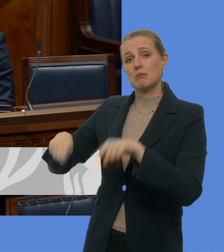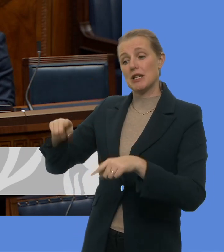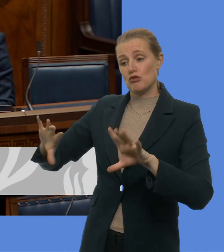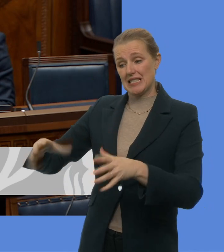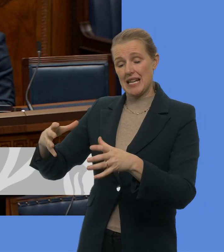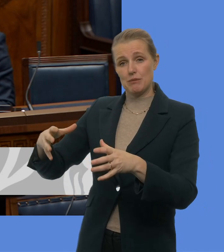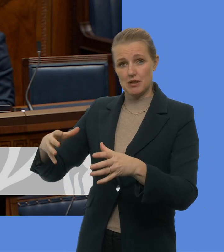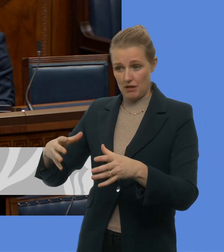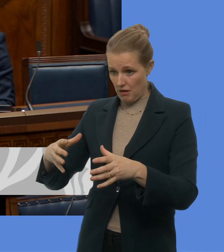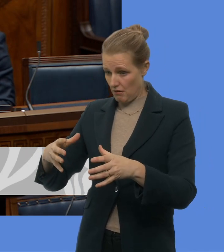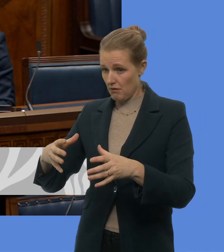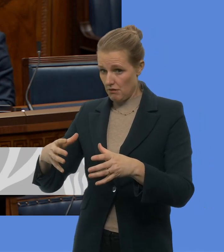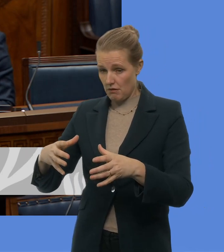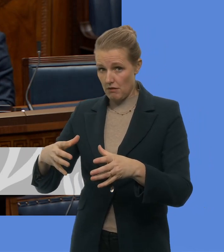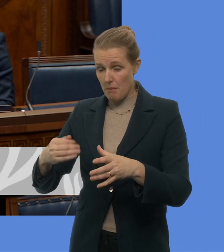over